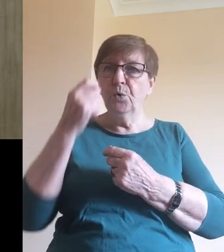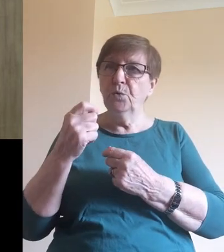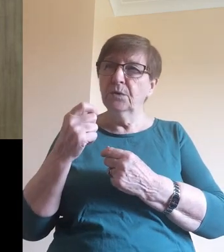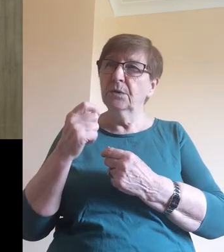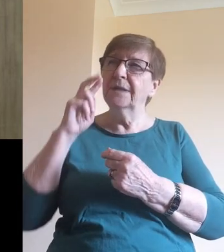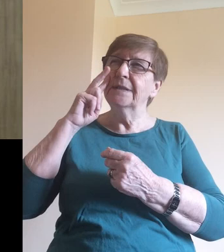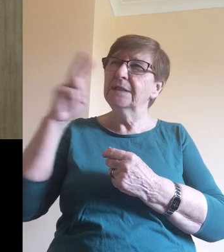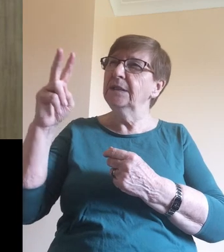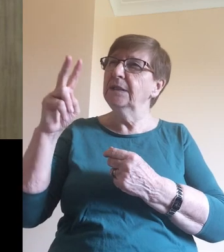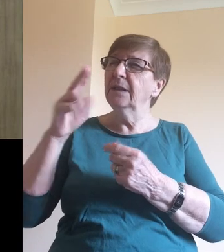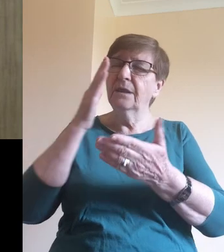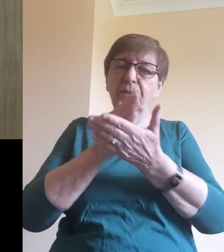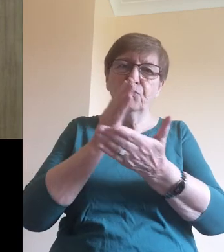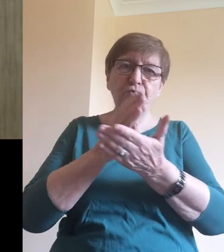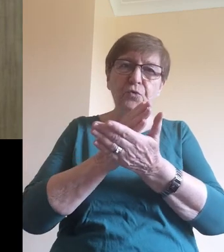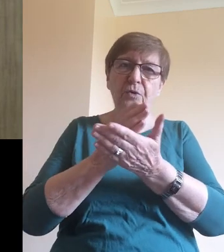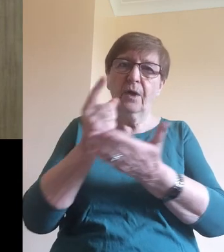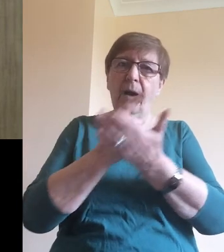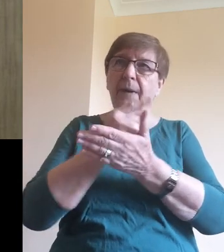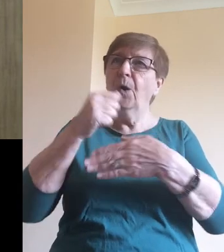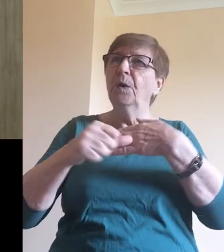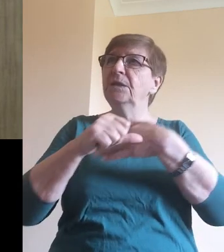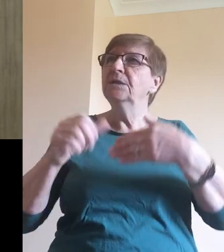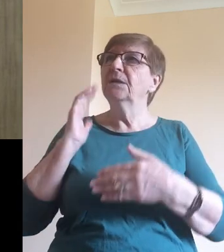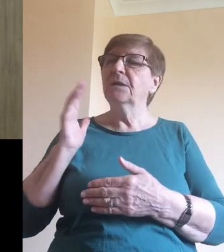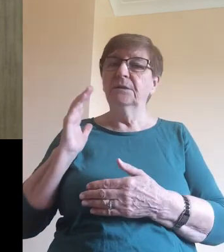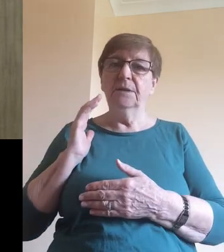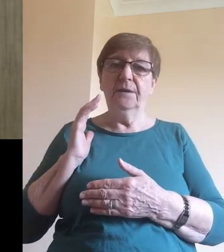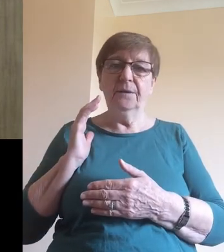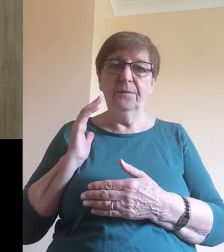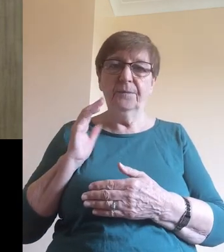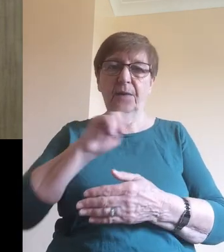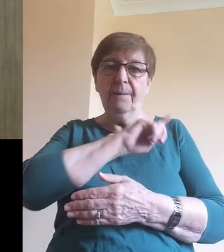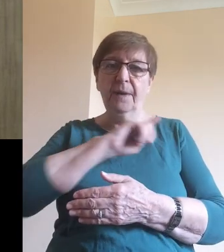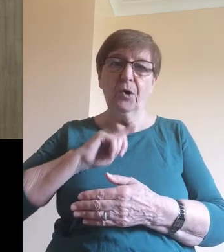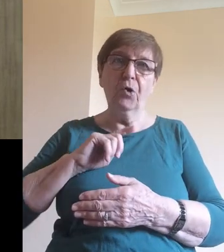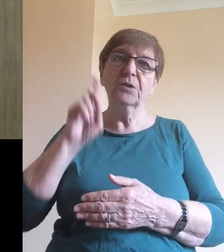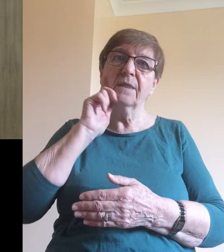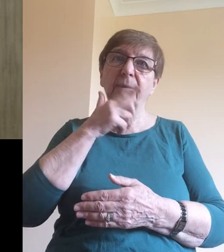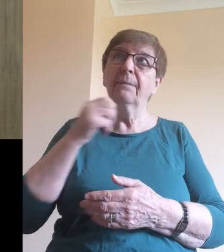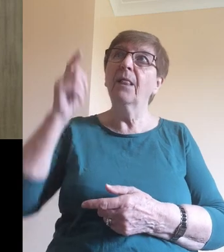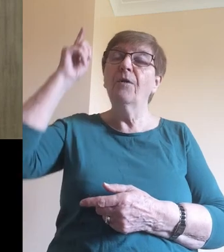taste something of the reality of Easter Sunday, because the people of God